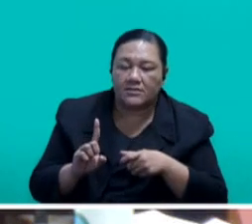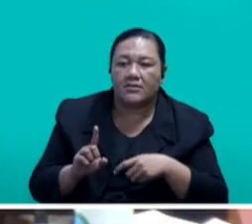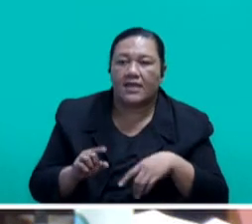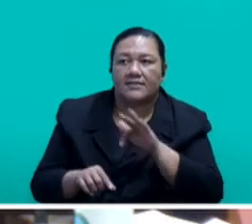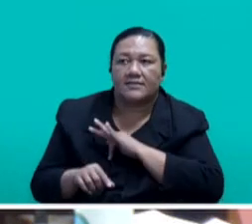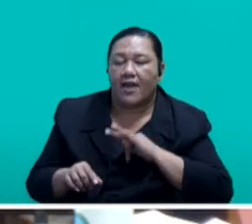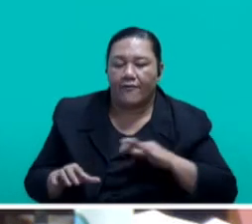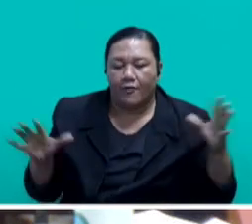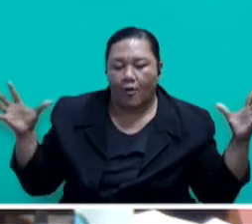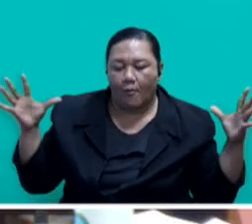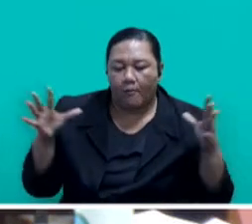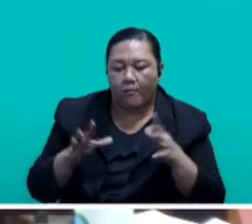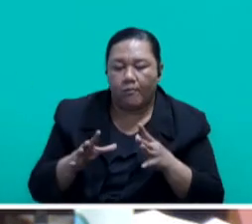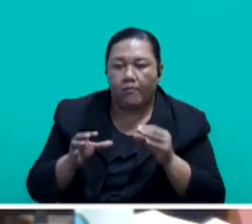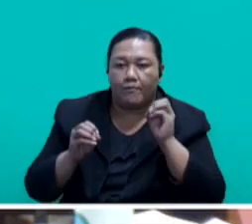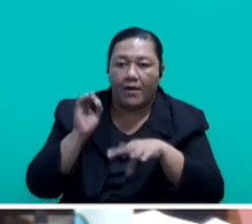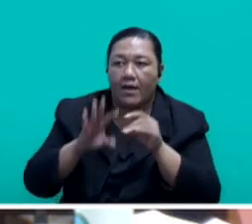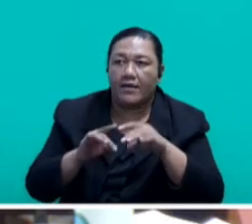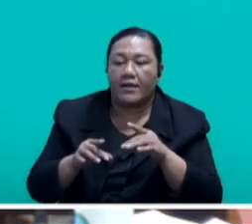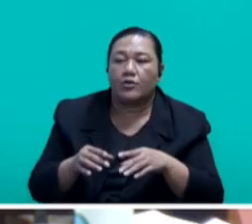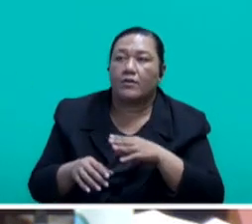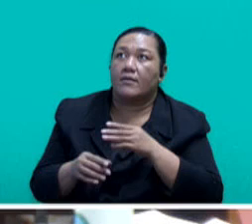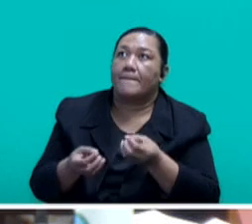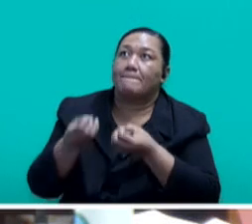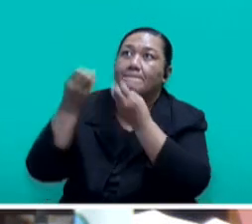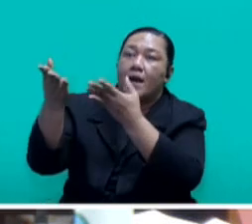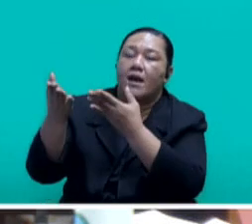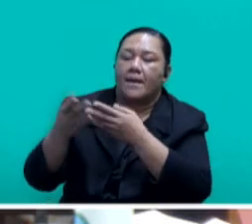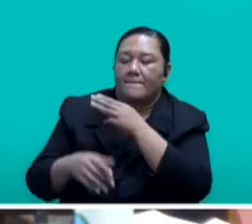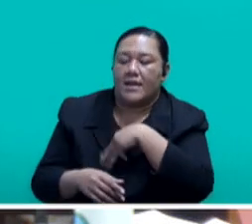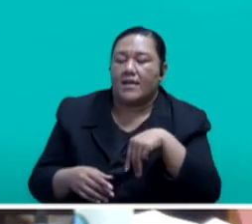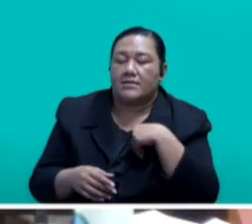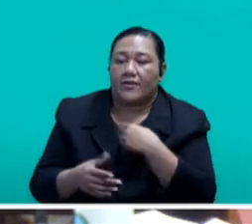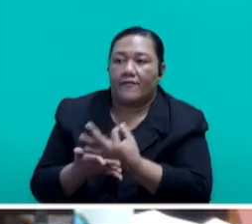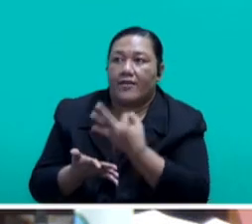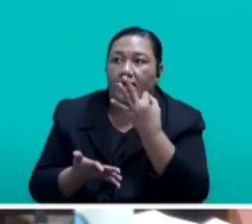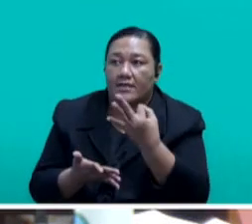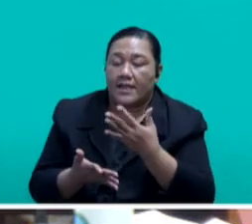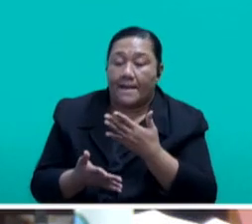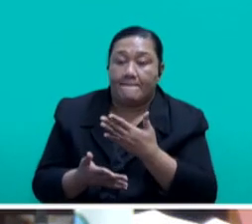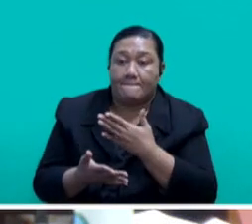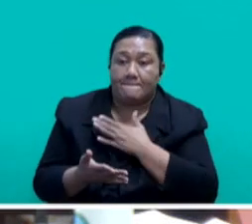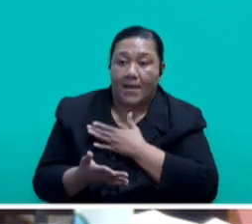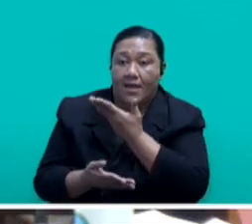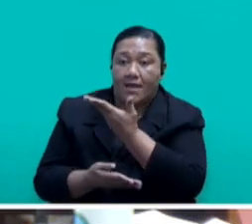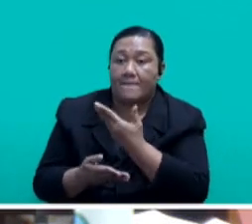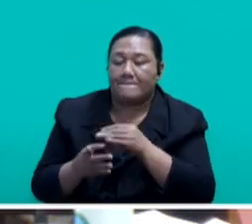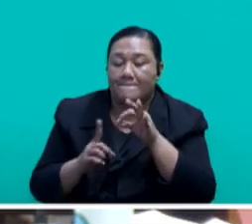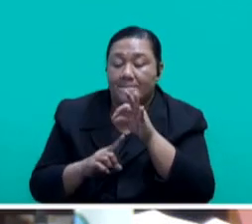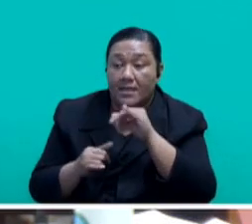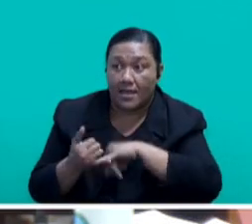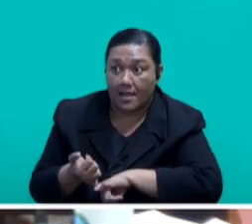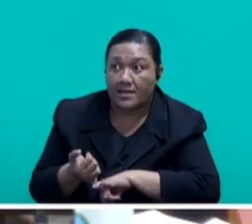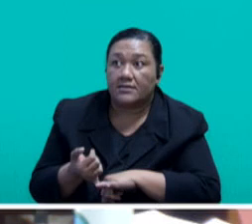our request to the Ministry of Finance and my Parliament team, who I'm sure are locked onto the screen.